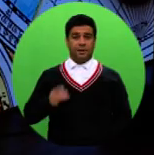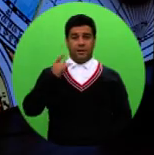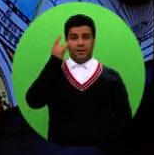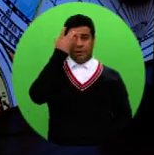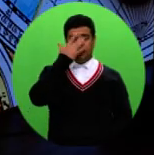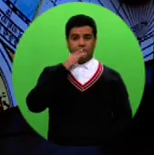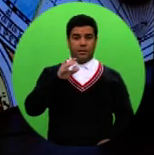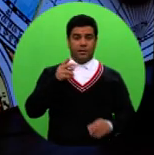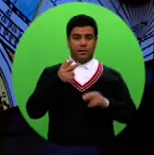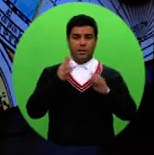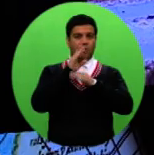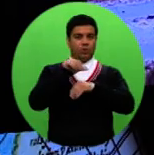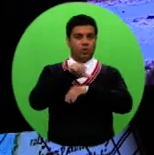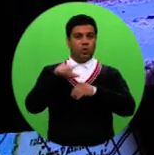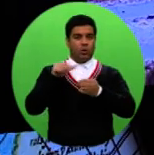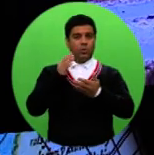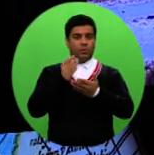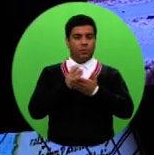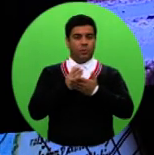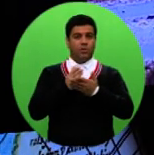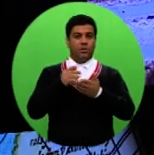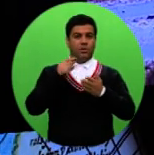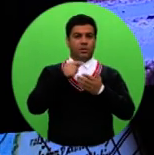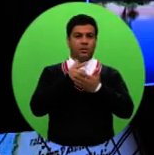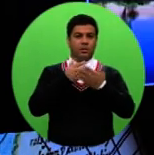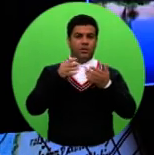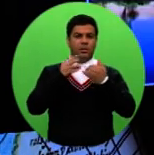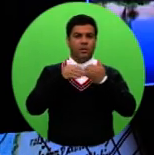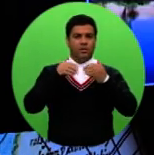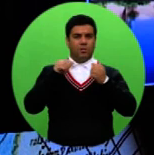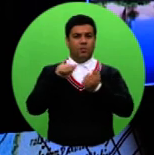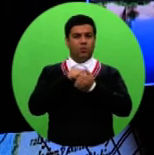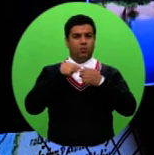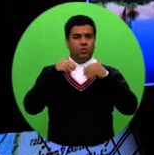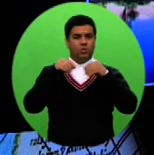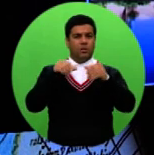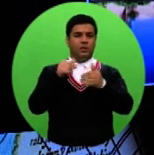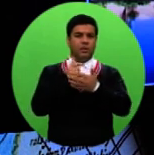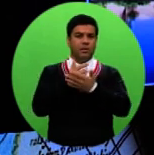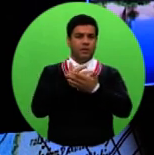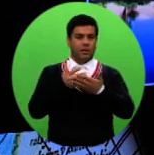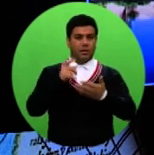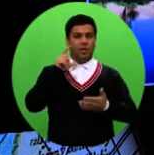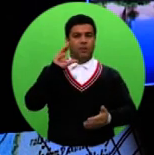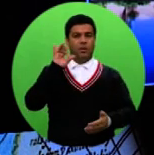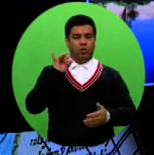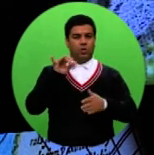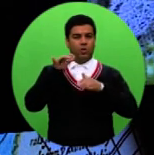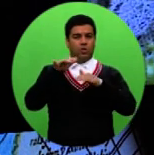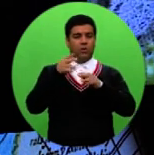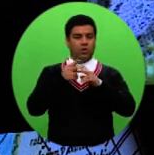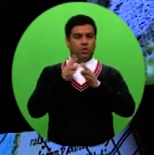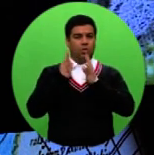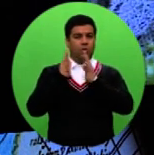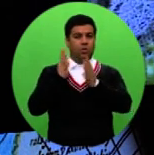Afrikaning tabiati xilma-xil. Chala-chollar, cho'llar, savannalar, ekvatorial o'rmonlar. Bu